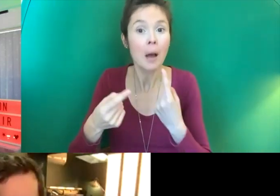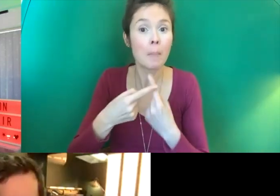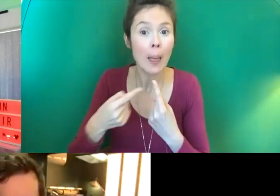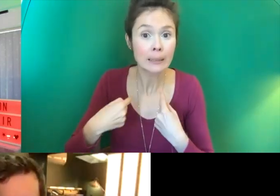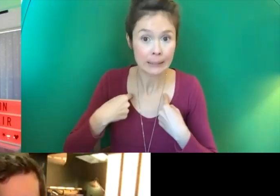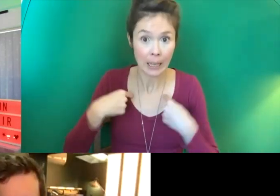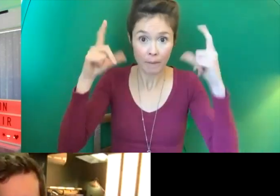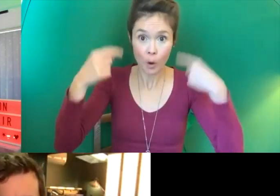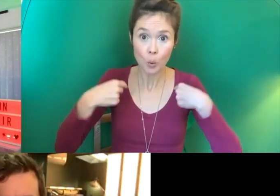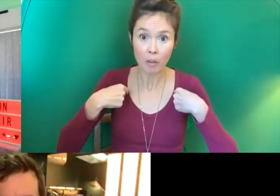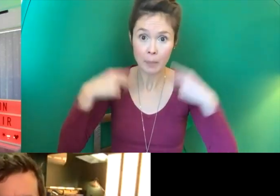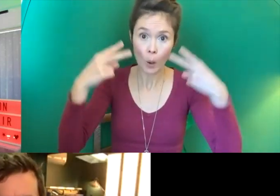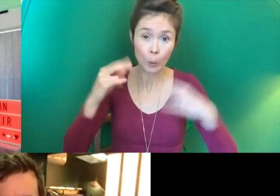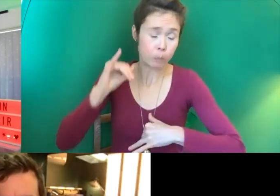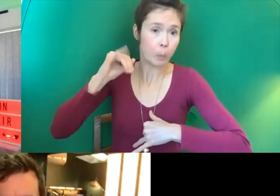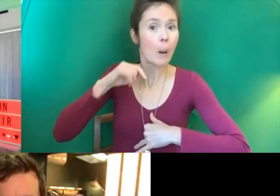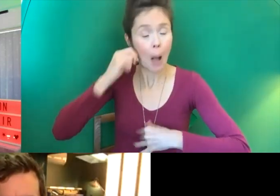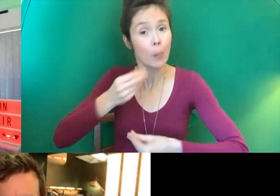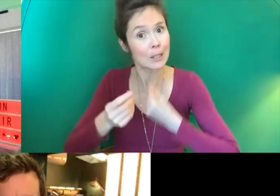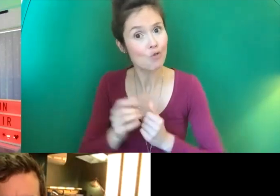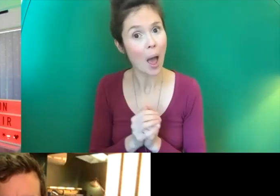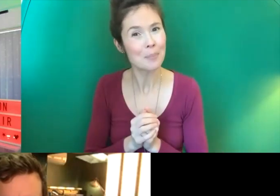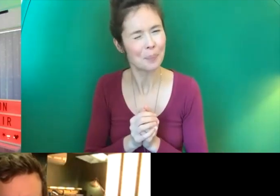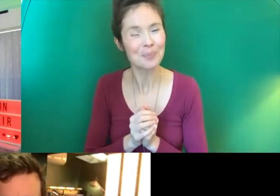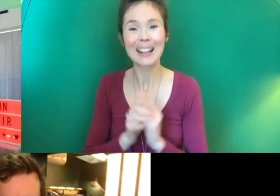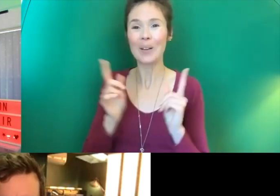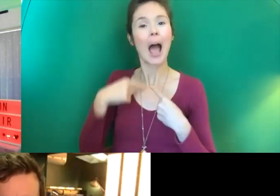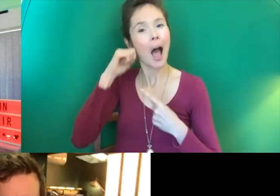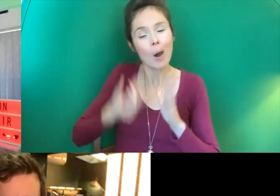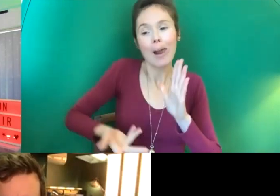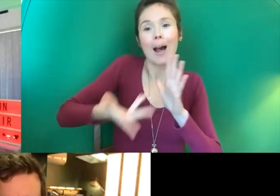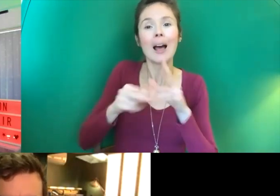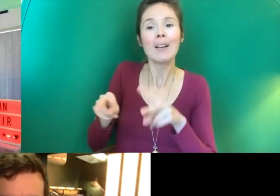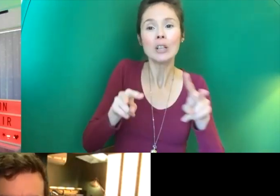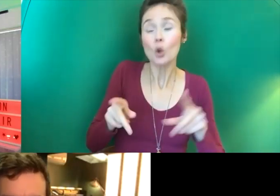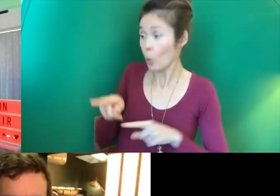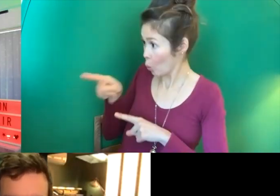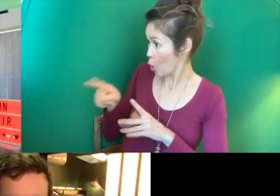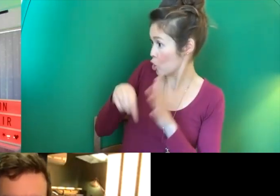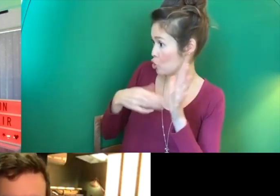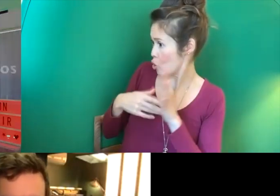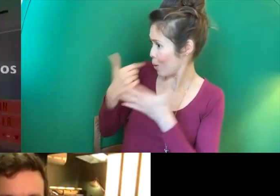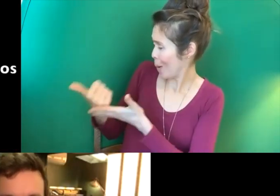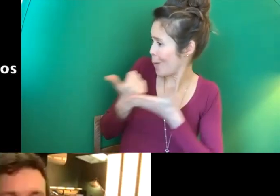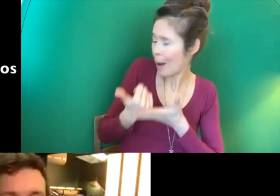mat. So I'm going to roll the film, John, and you can sort of help me along,